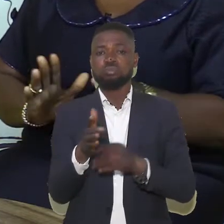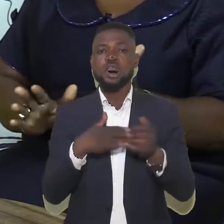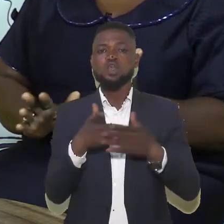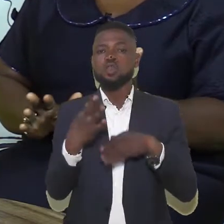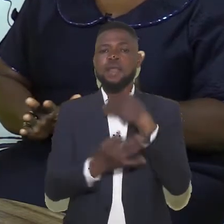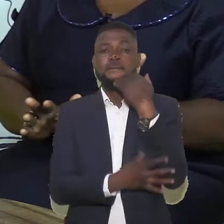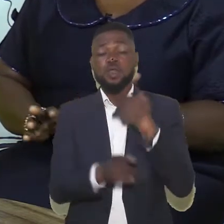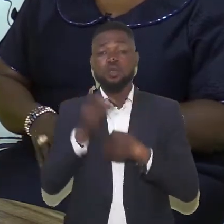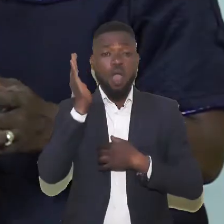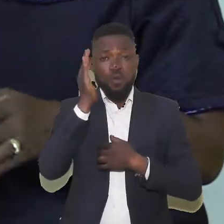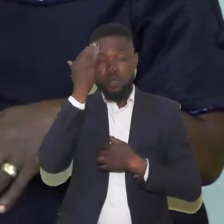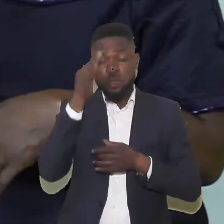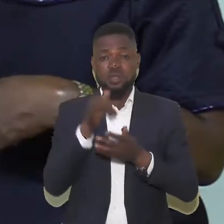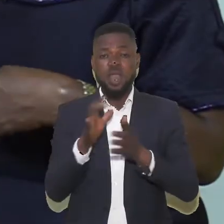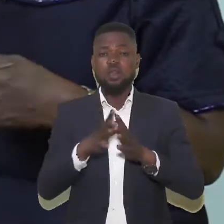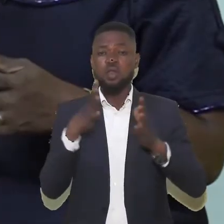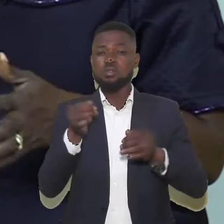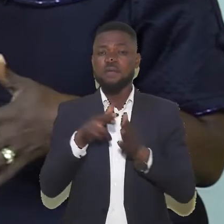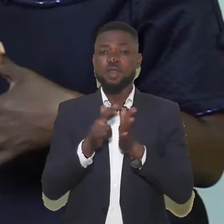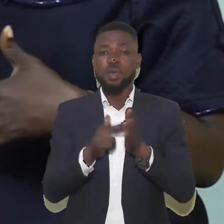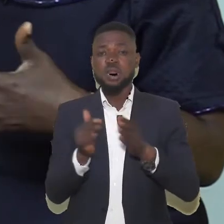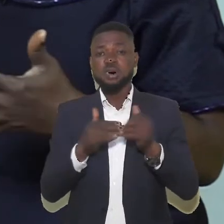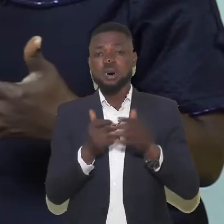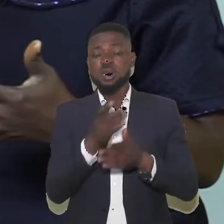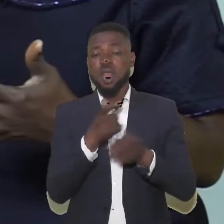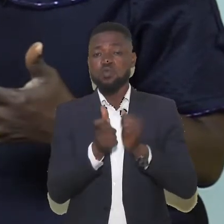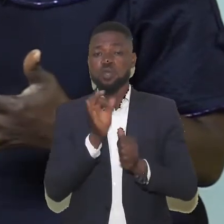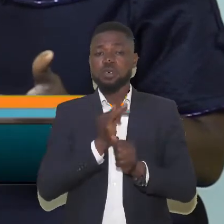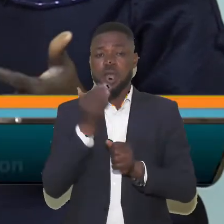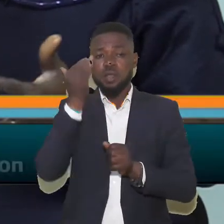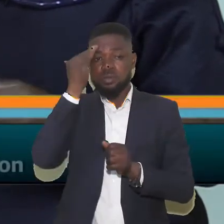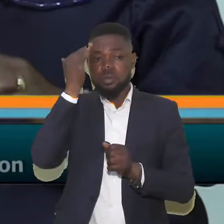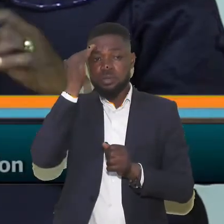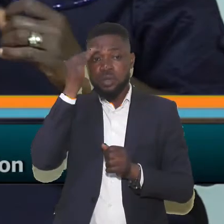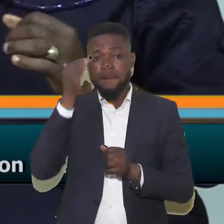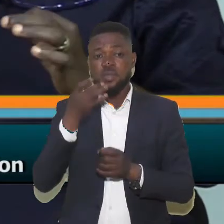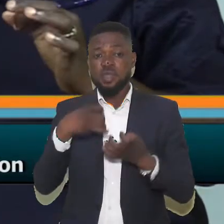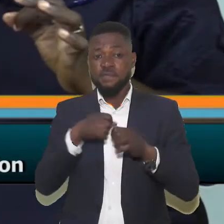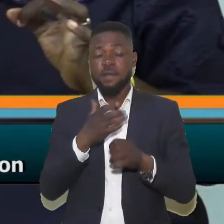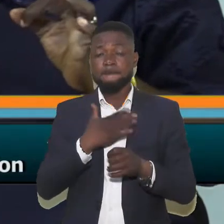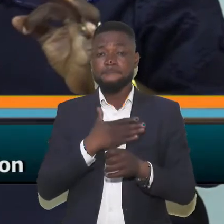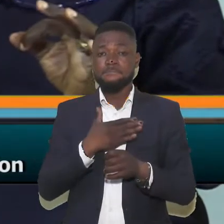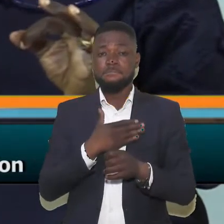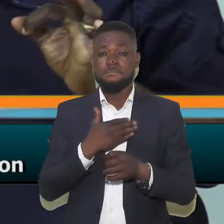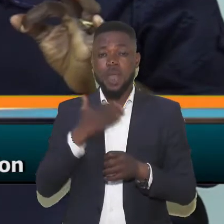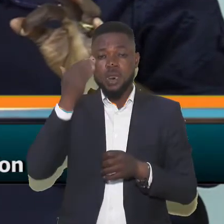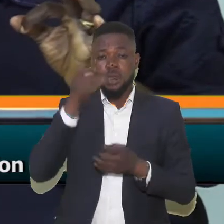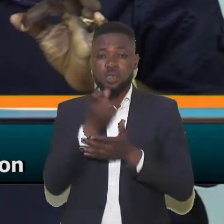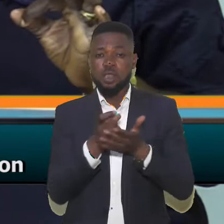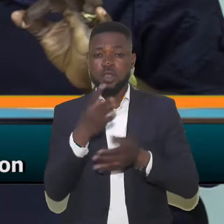on the issue of extreme poverty, you would realize that a lot of the reported cases and which are just a little